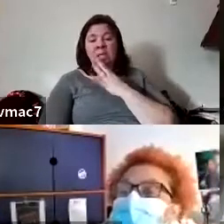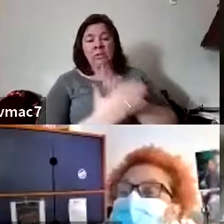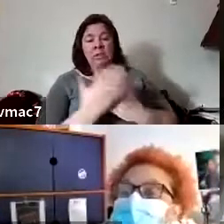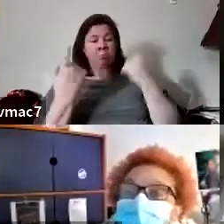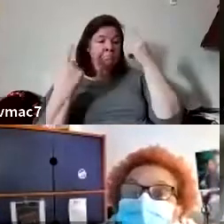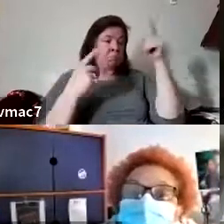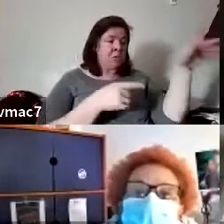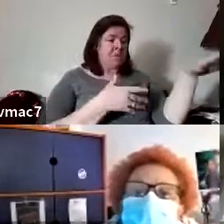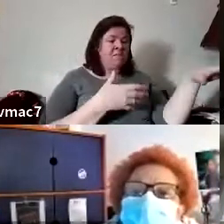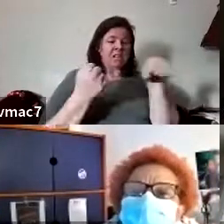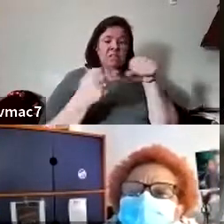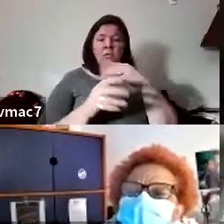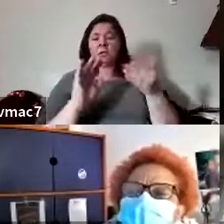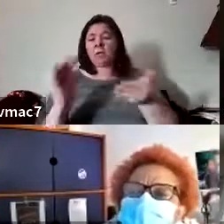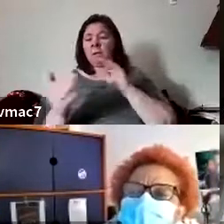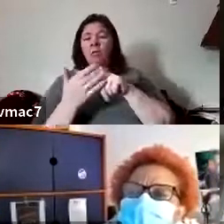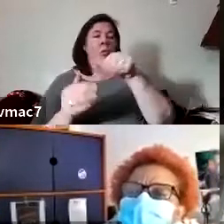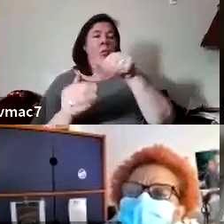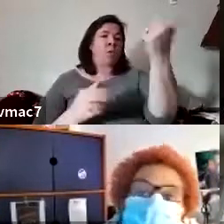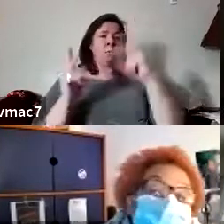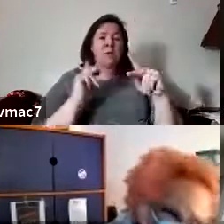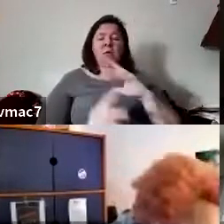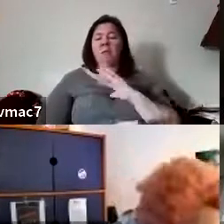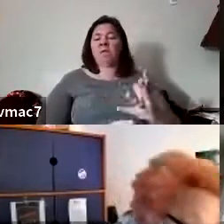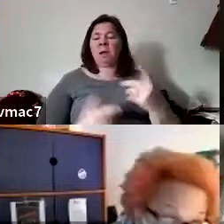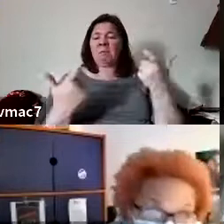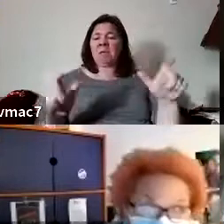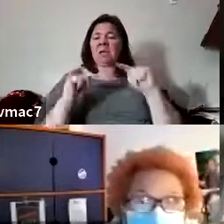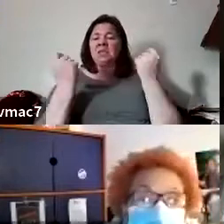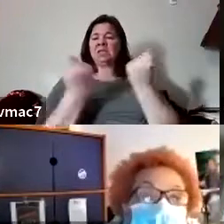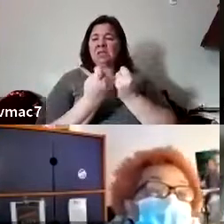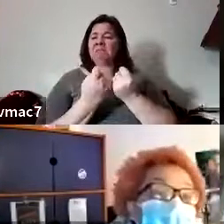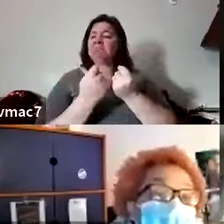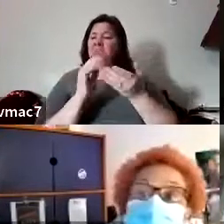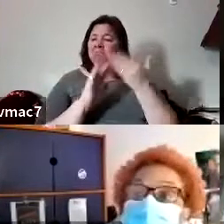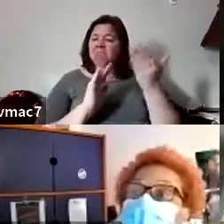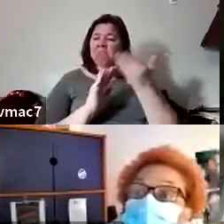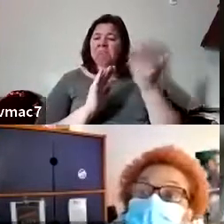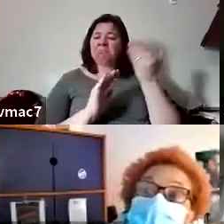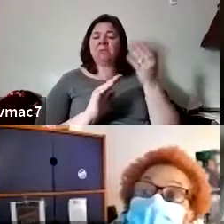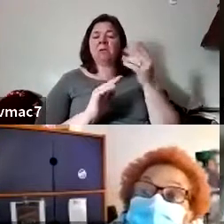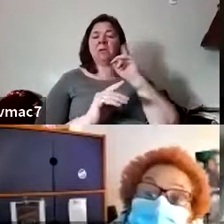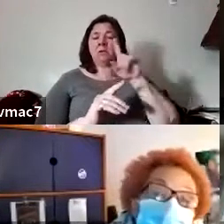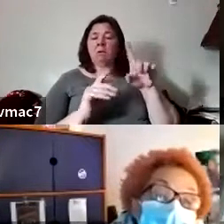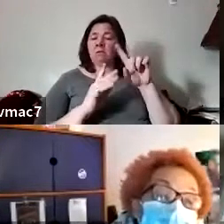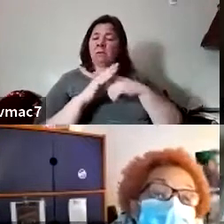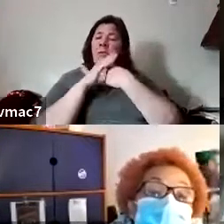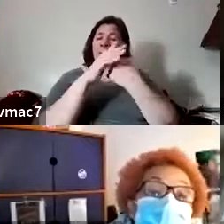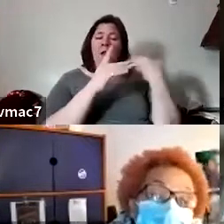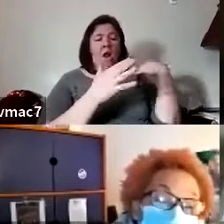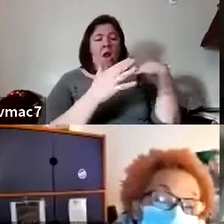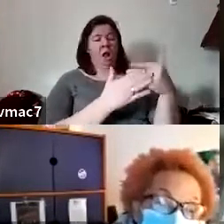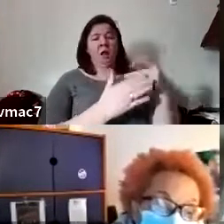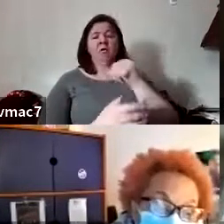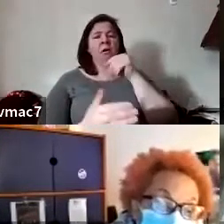a lot quicker because they've really, you know, got huge teams going and they were there from the beginning. But it doesn't